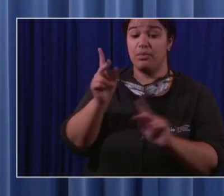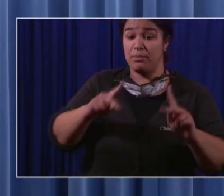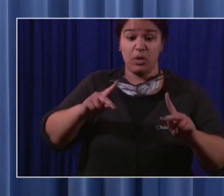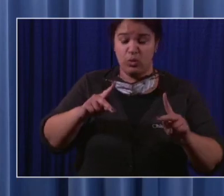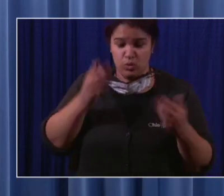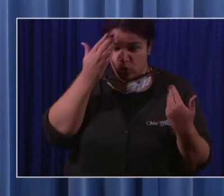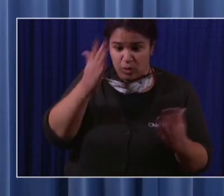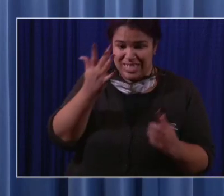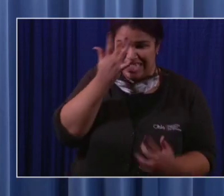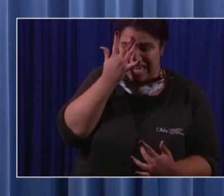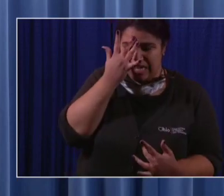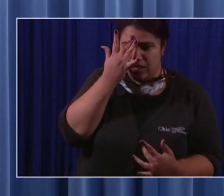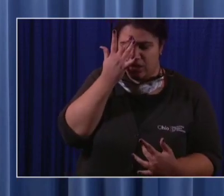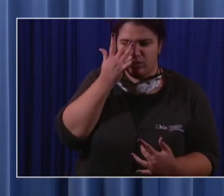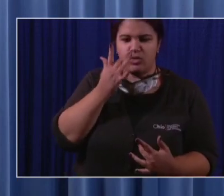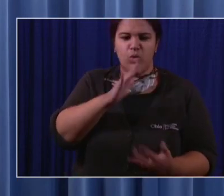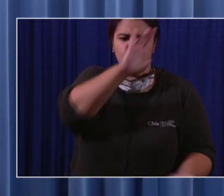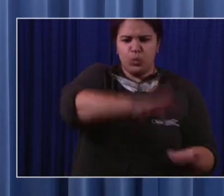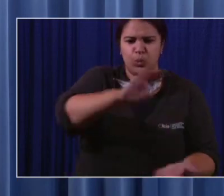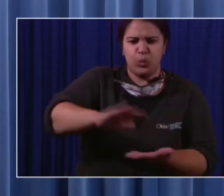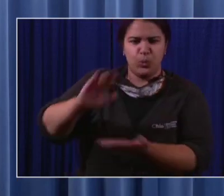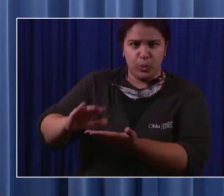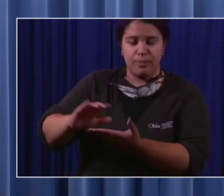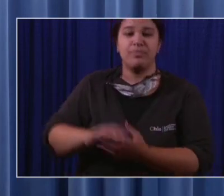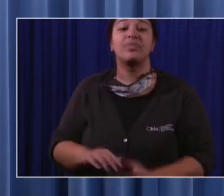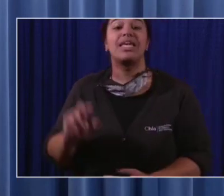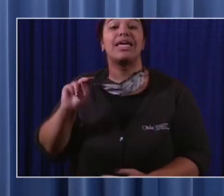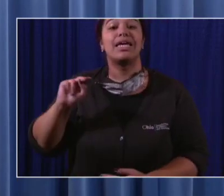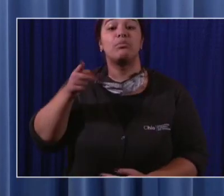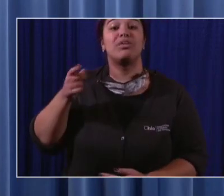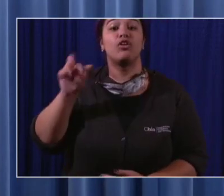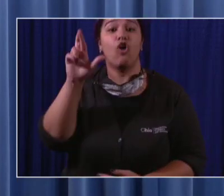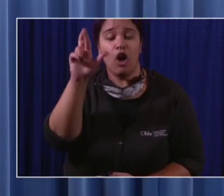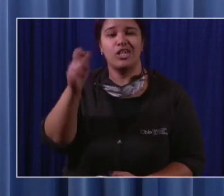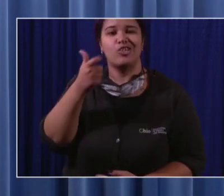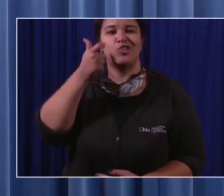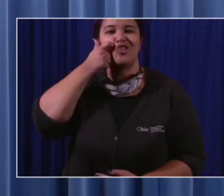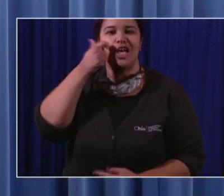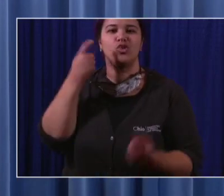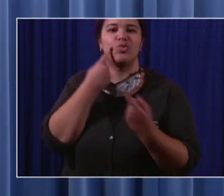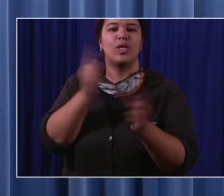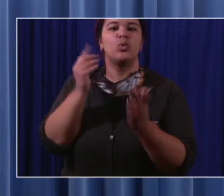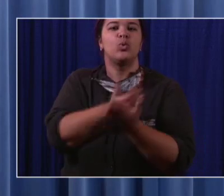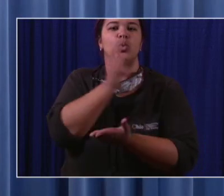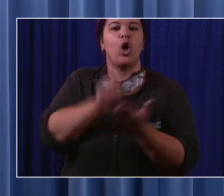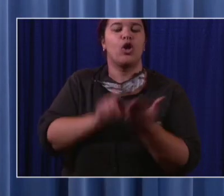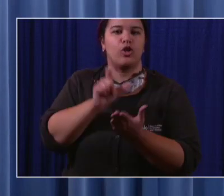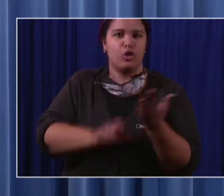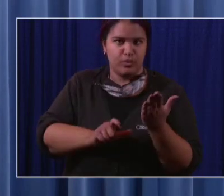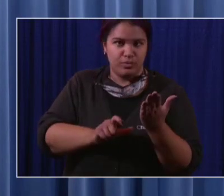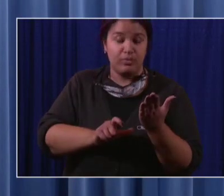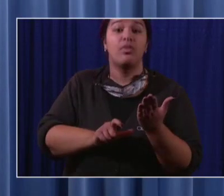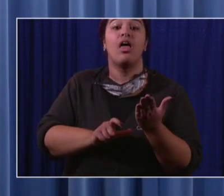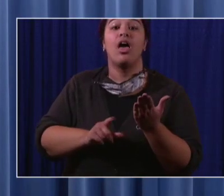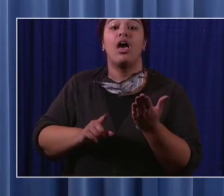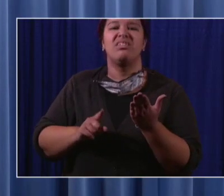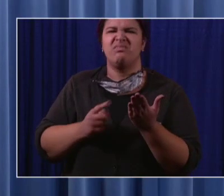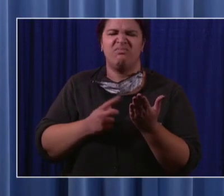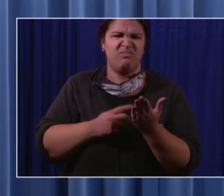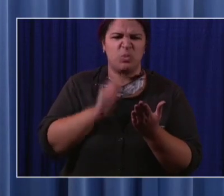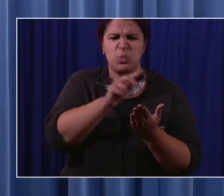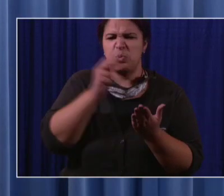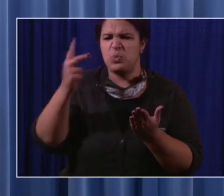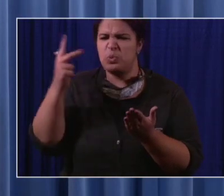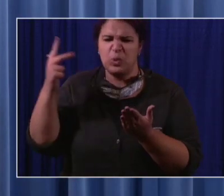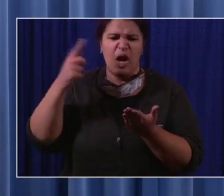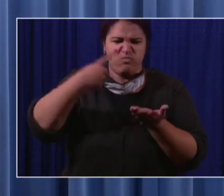4 top epidemiologists from Johns Hopkins, University of Minnesota, and Harvard, all confirming what we discussed last week, that